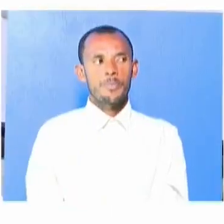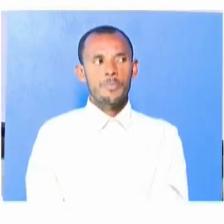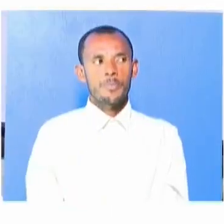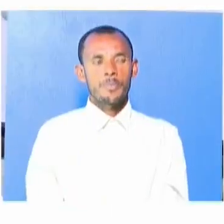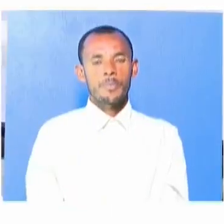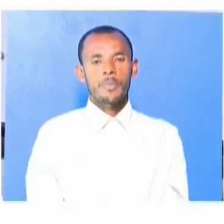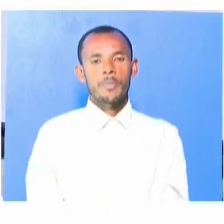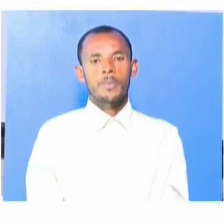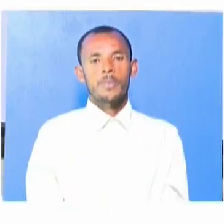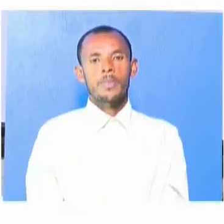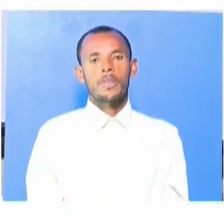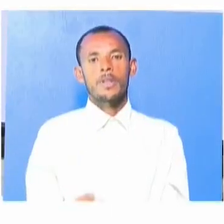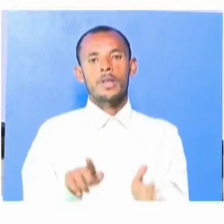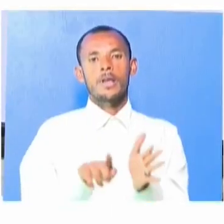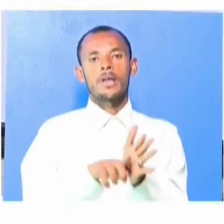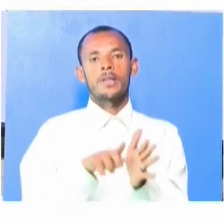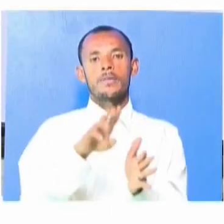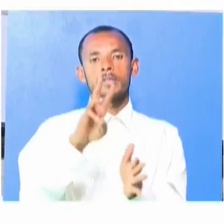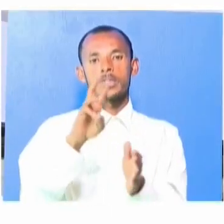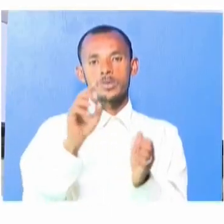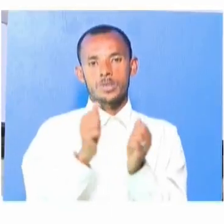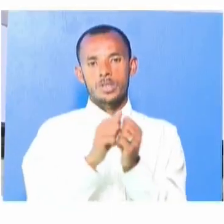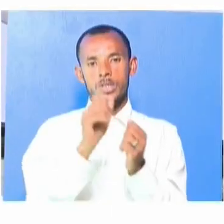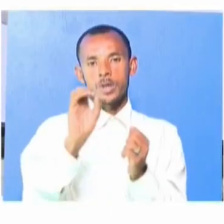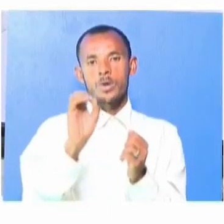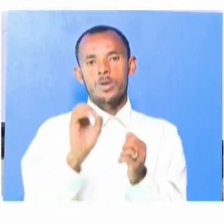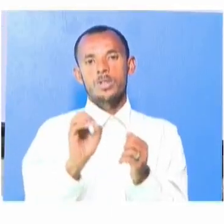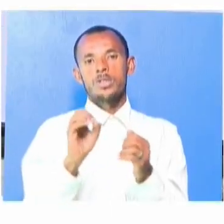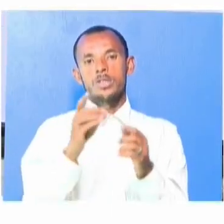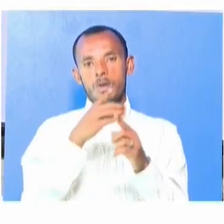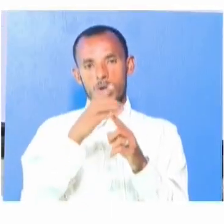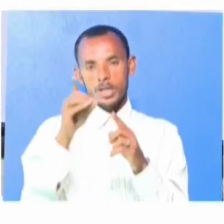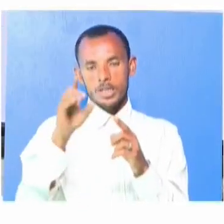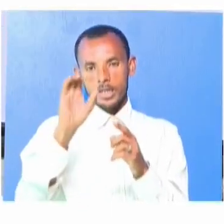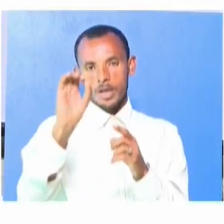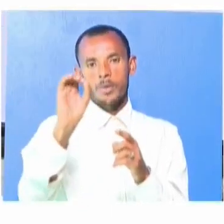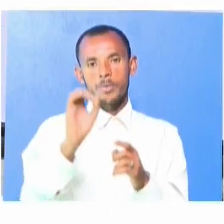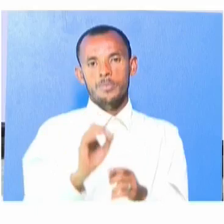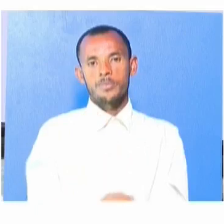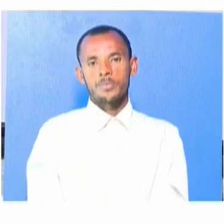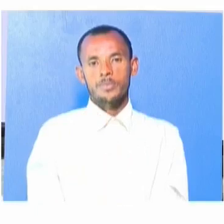draw a number line. The location of 0 is here.